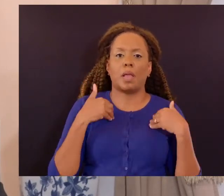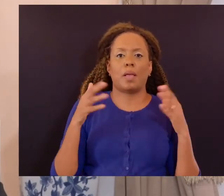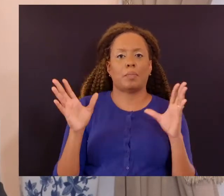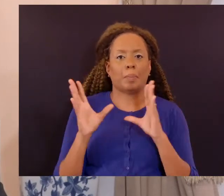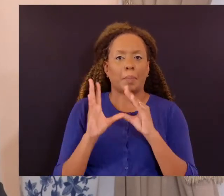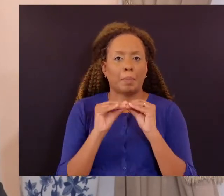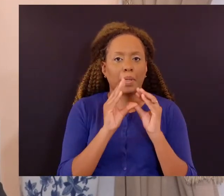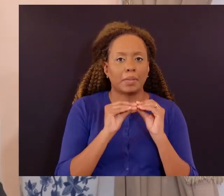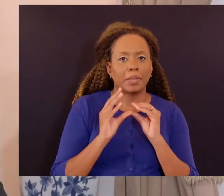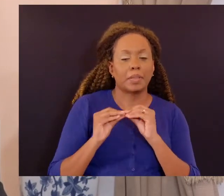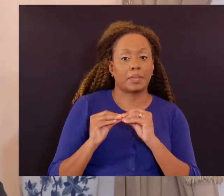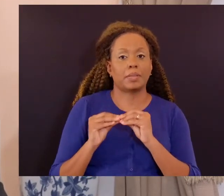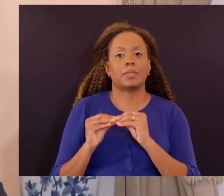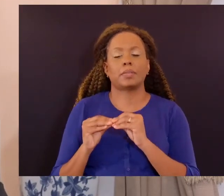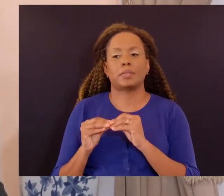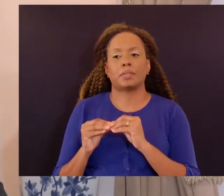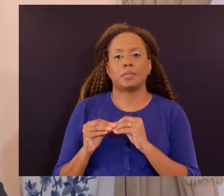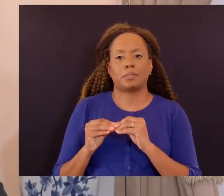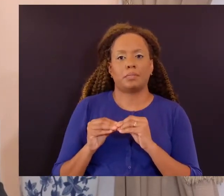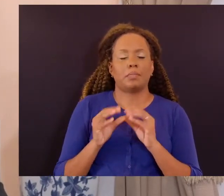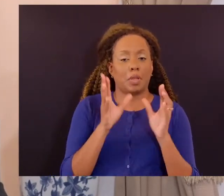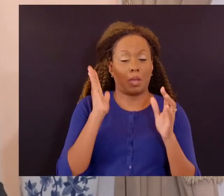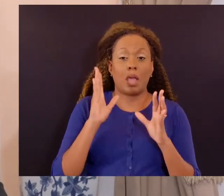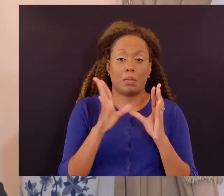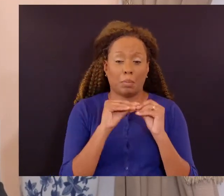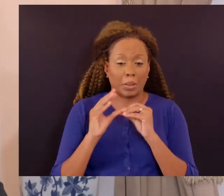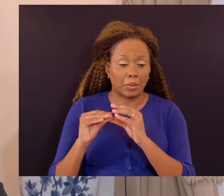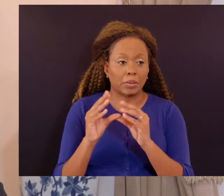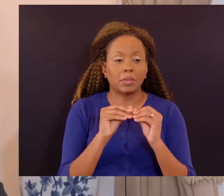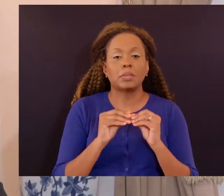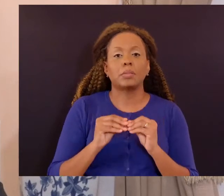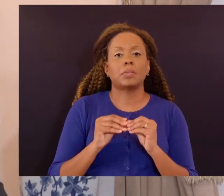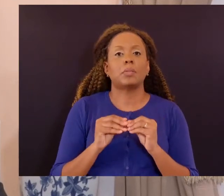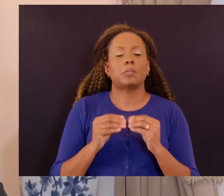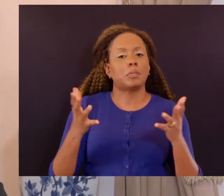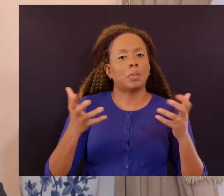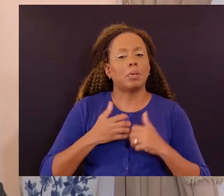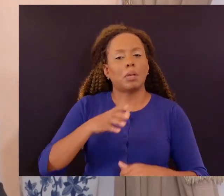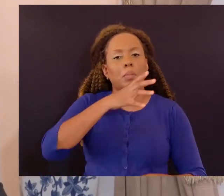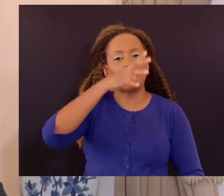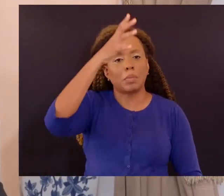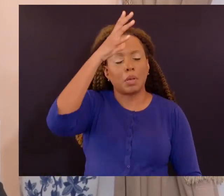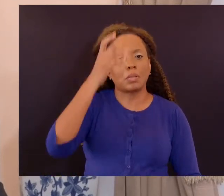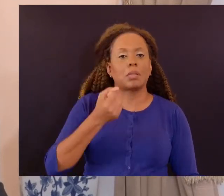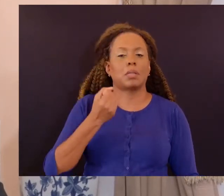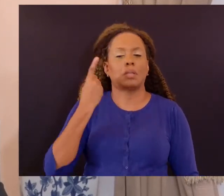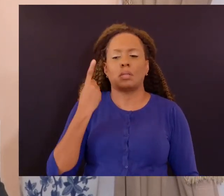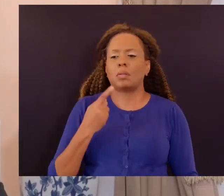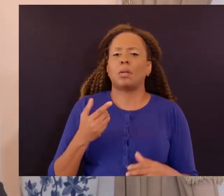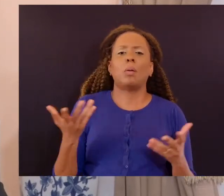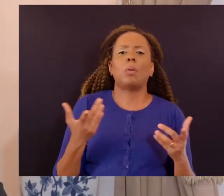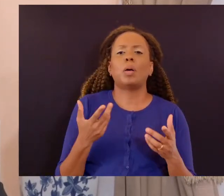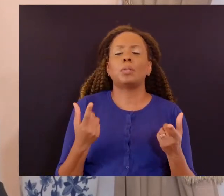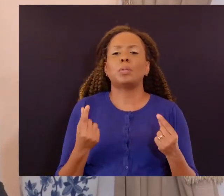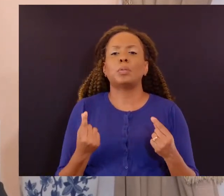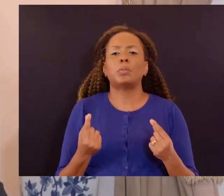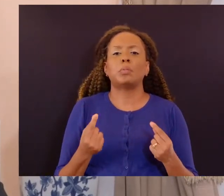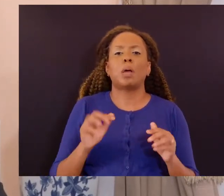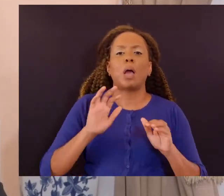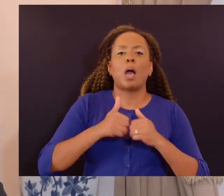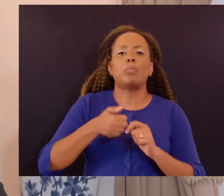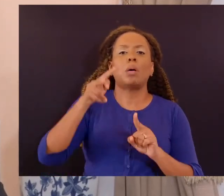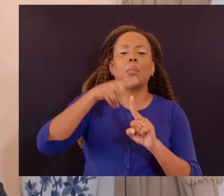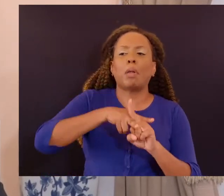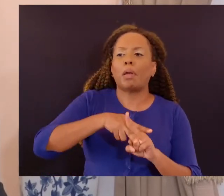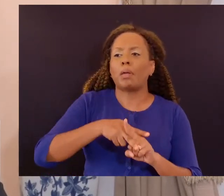after this announcement to be able to enable parents to understand the process and how it will be done. But the